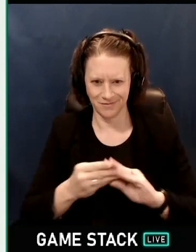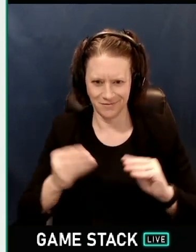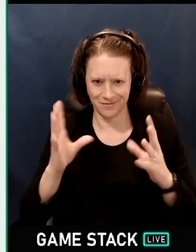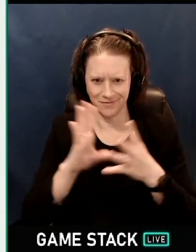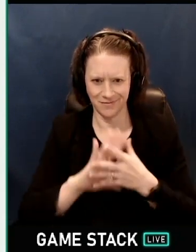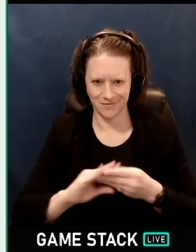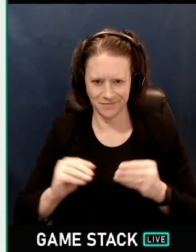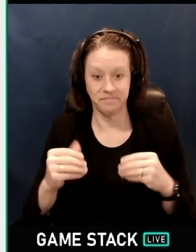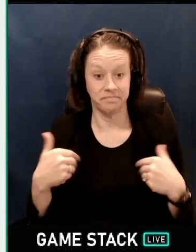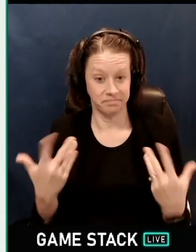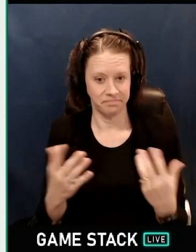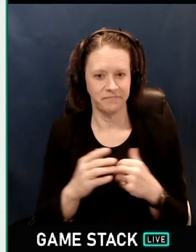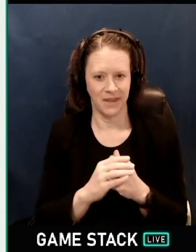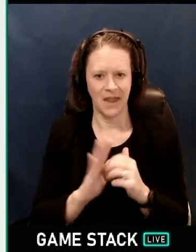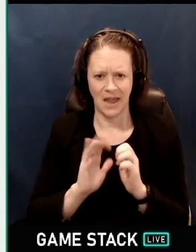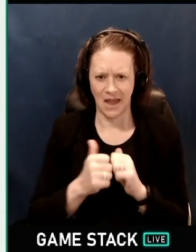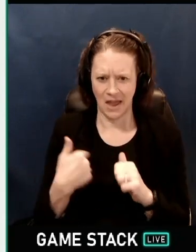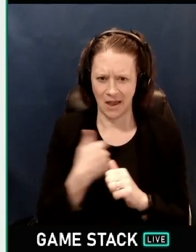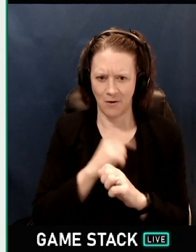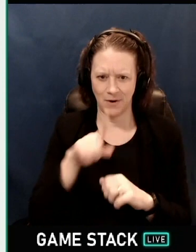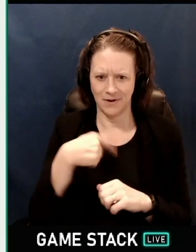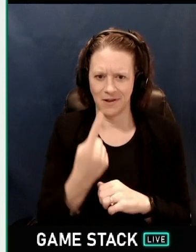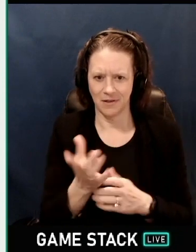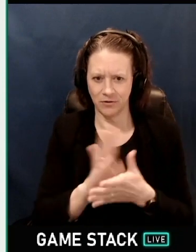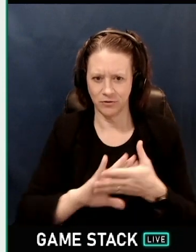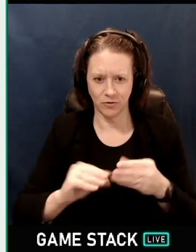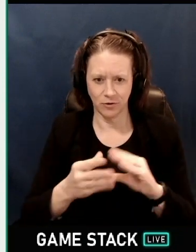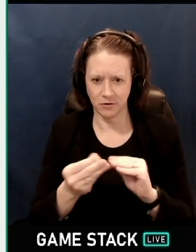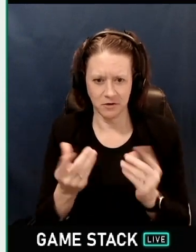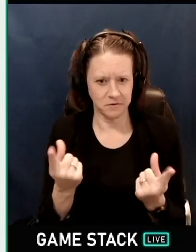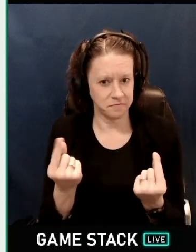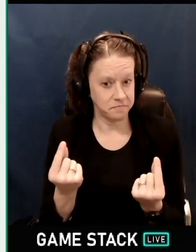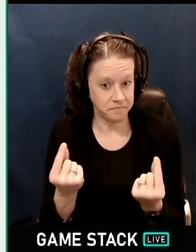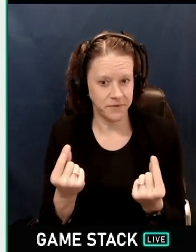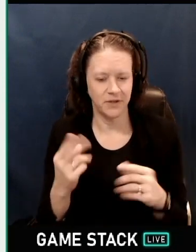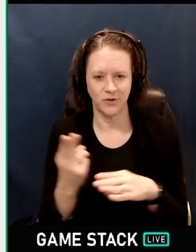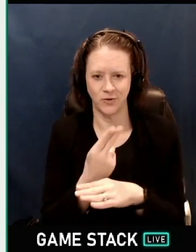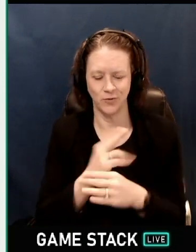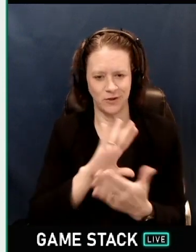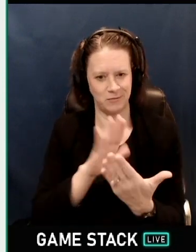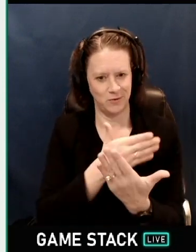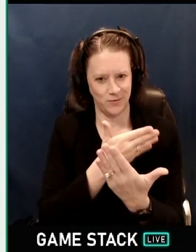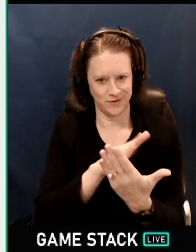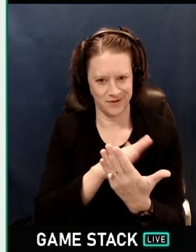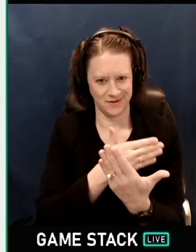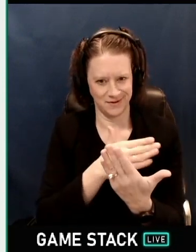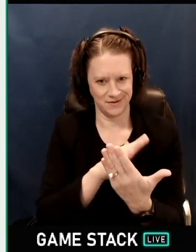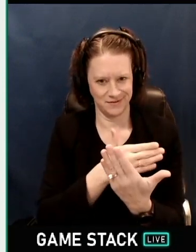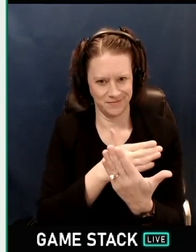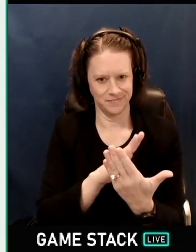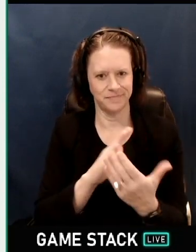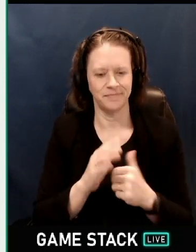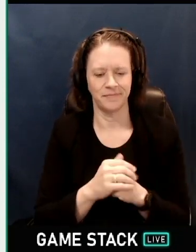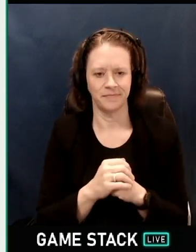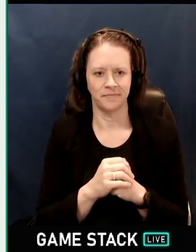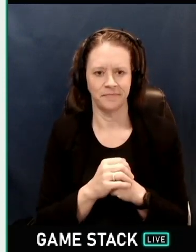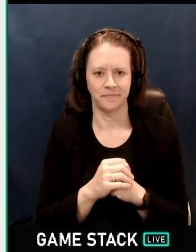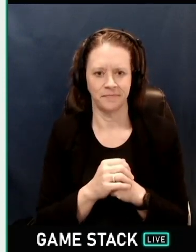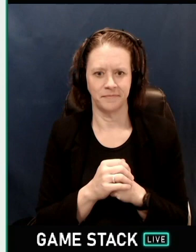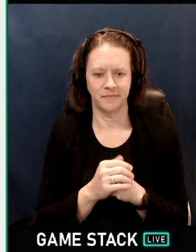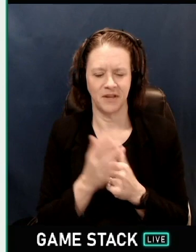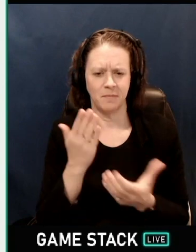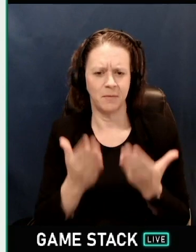how we tell our stories is through the music. You know, you might have themes